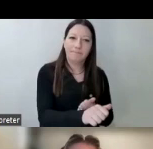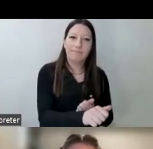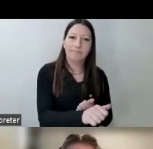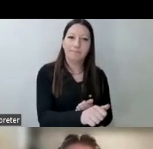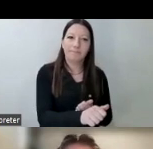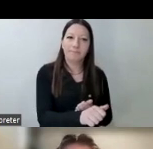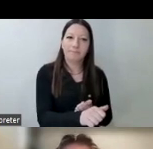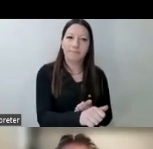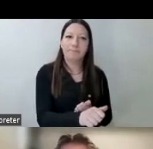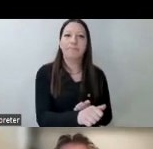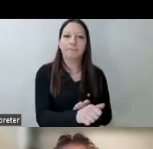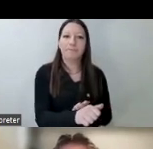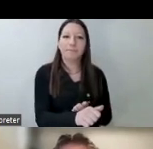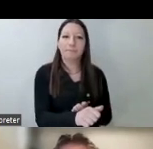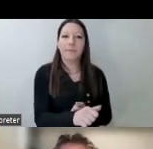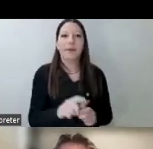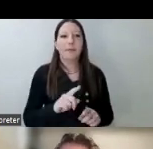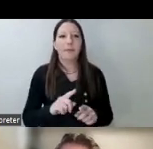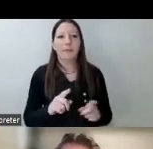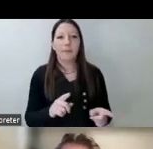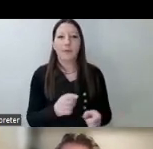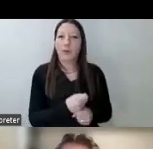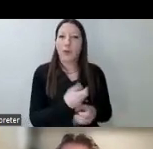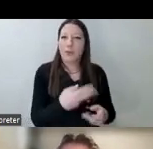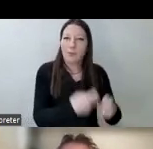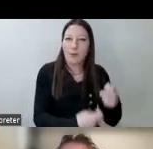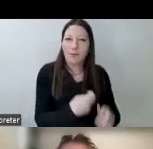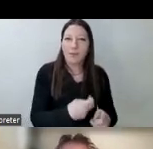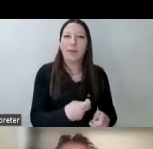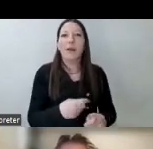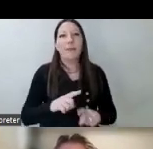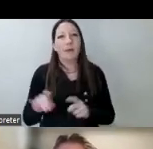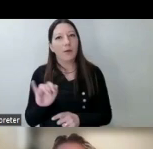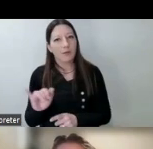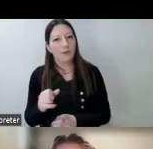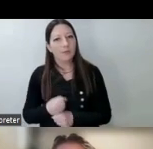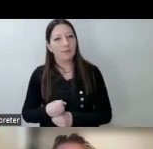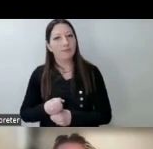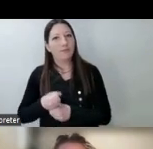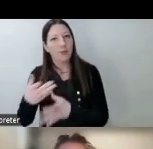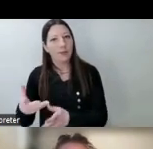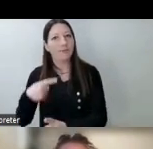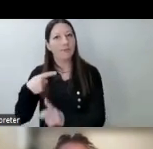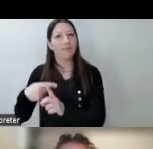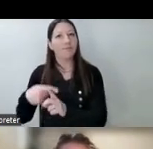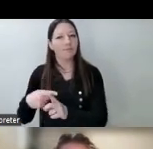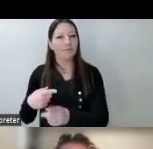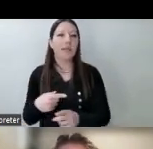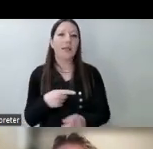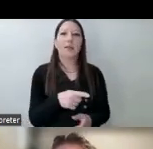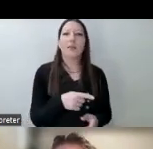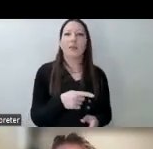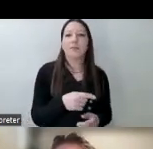as disabling versus the potential it has to be life-sustaining. By this, I mean how fire and smoke can be disabling to